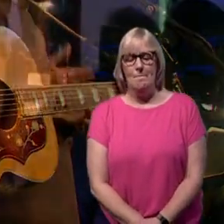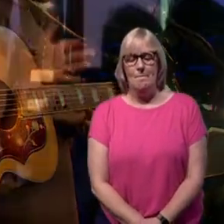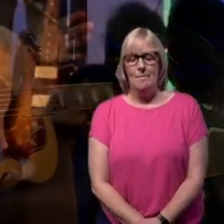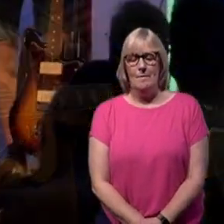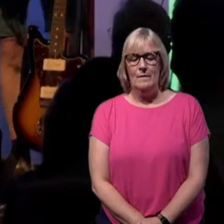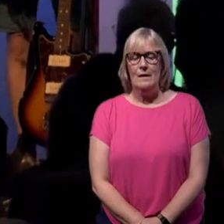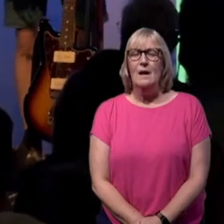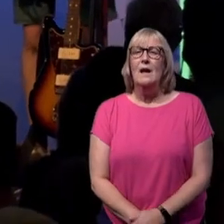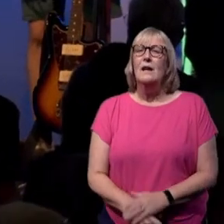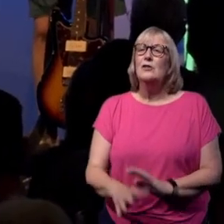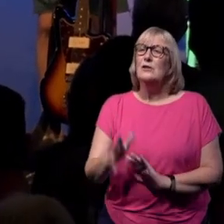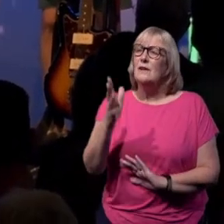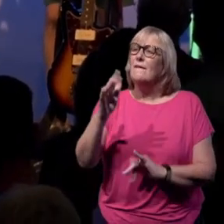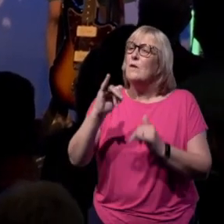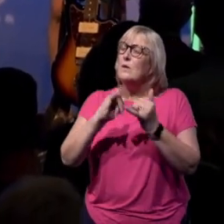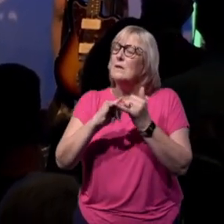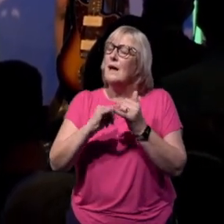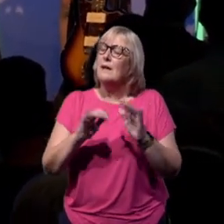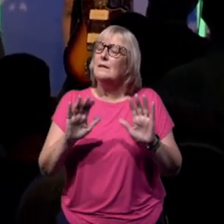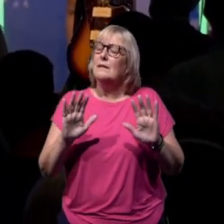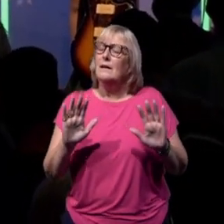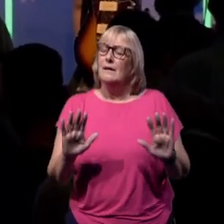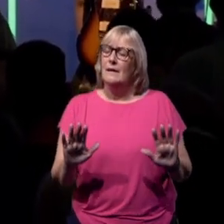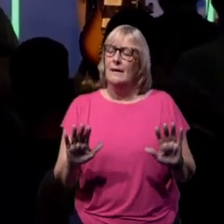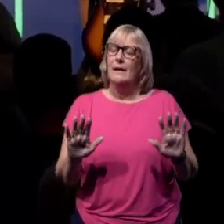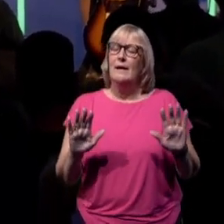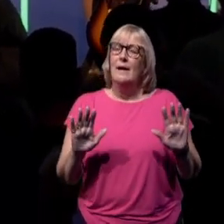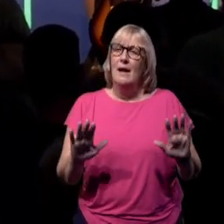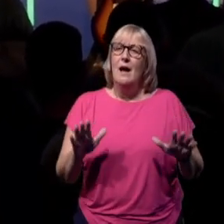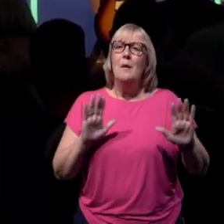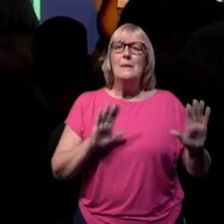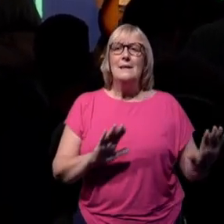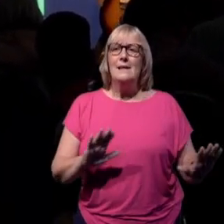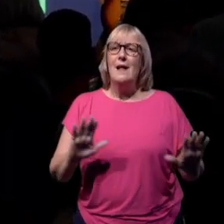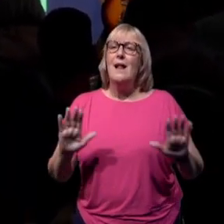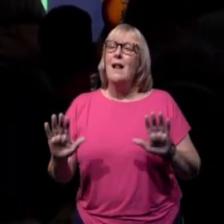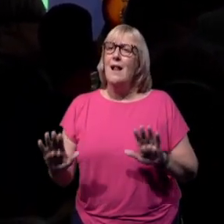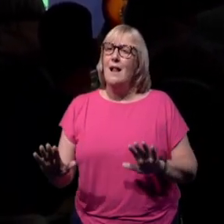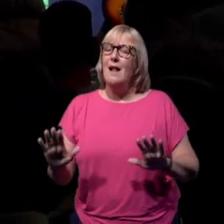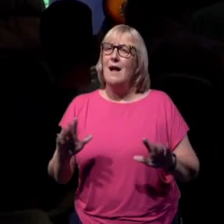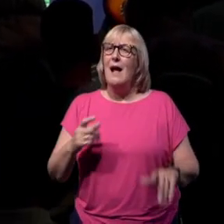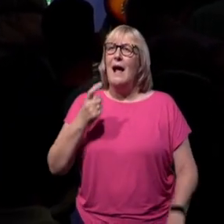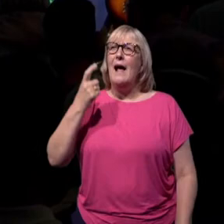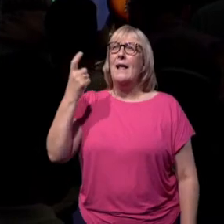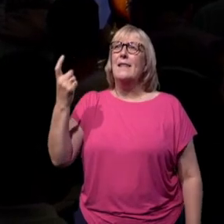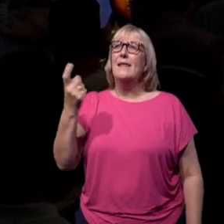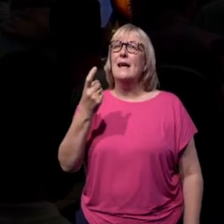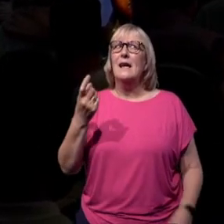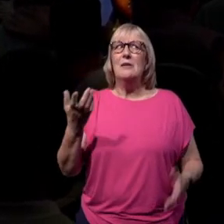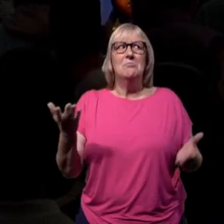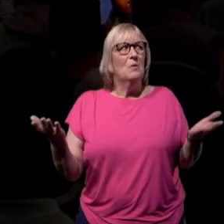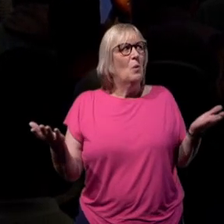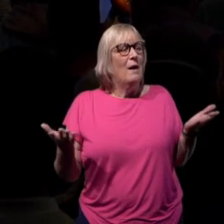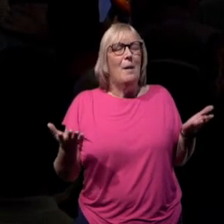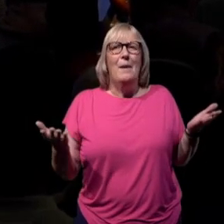home. Just take a few seconds where you are. Just pause. Just be still. Just reflect where you are for a few